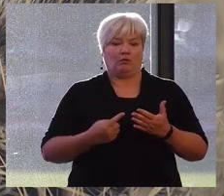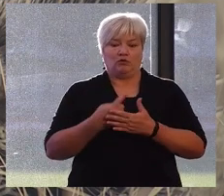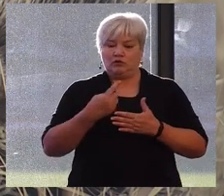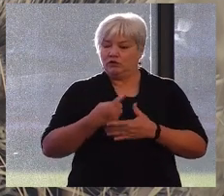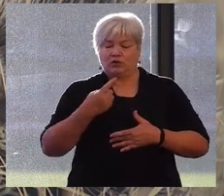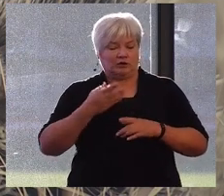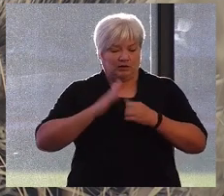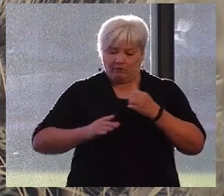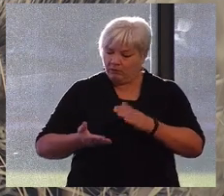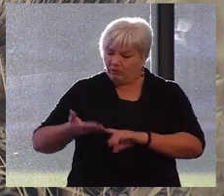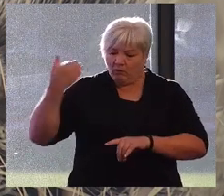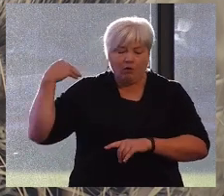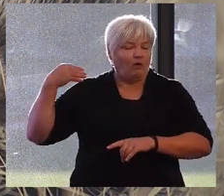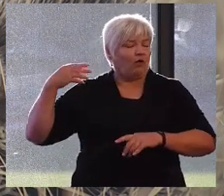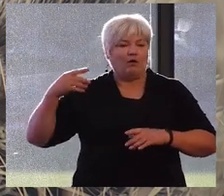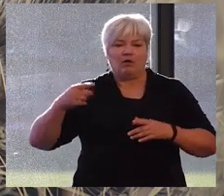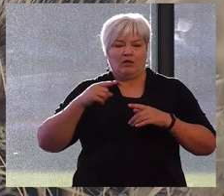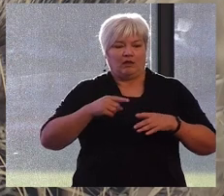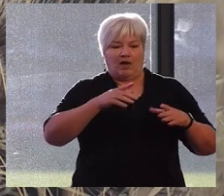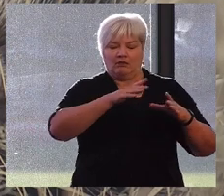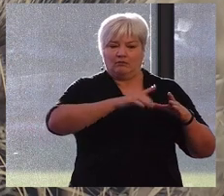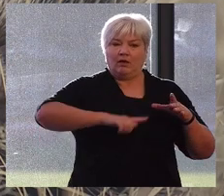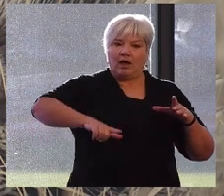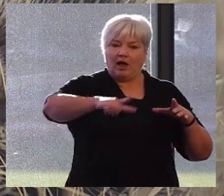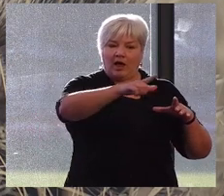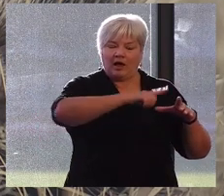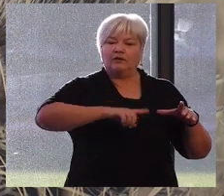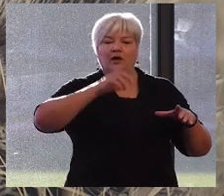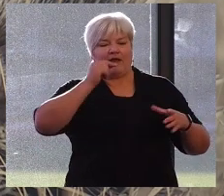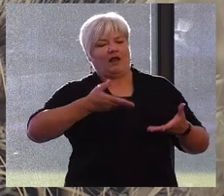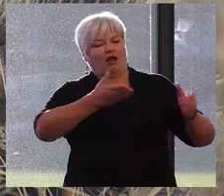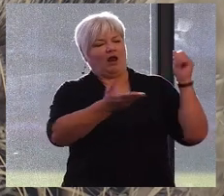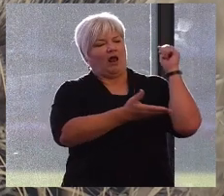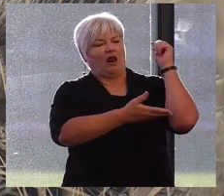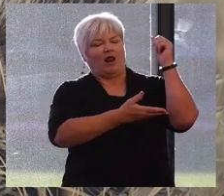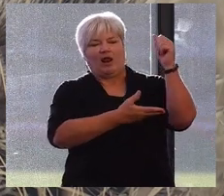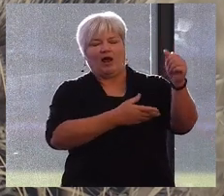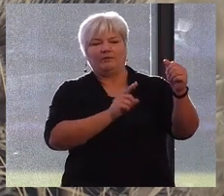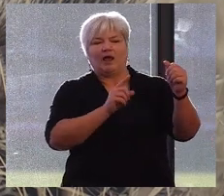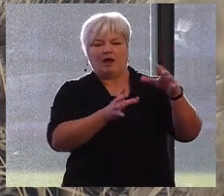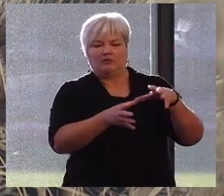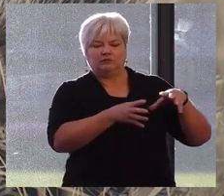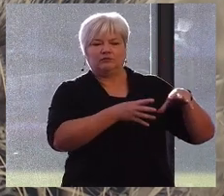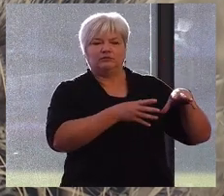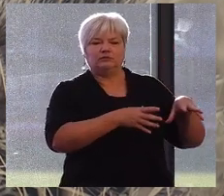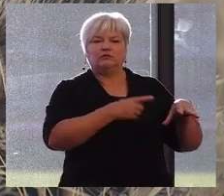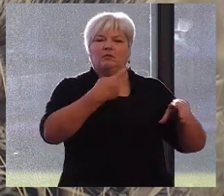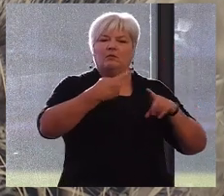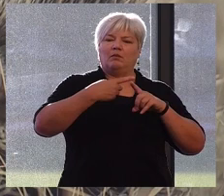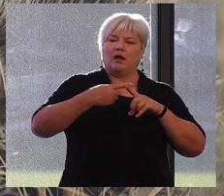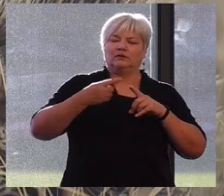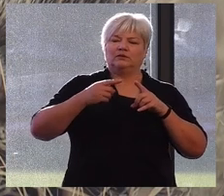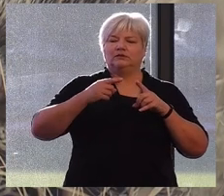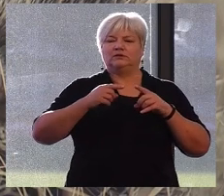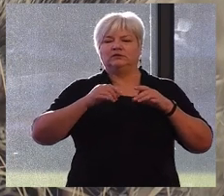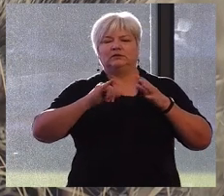that former parcel of land that was, sorry, the former allocation order for logging, for timber harvesting, together with the existing state forests and